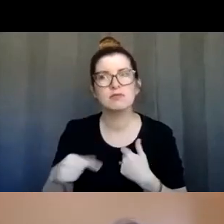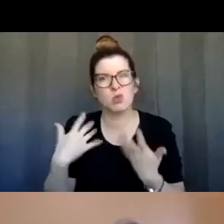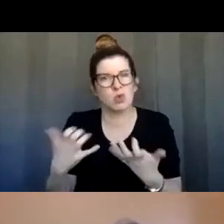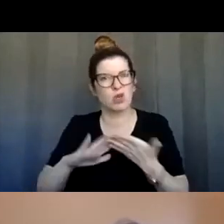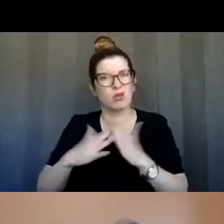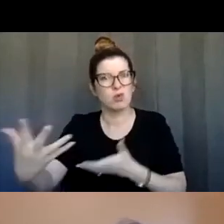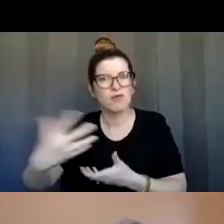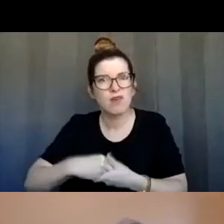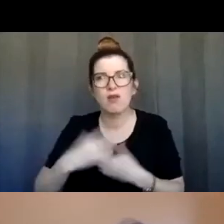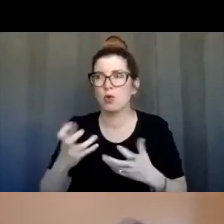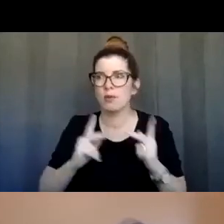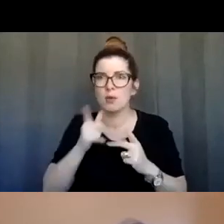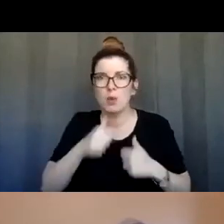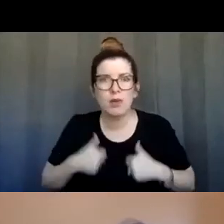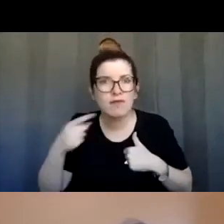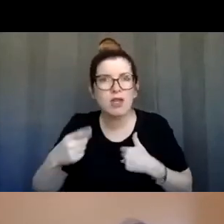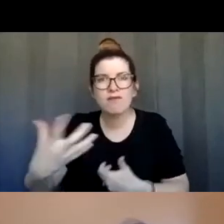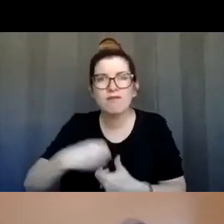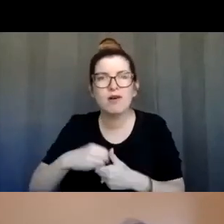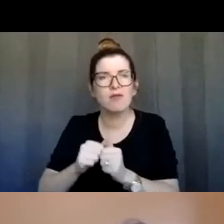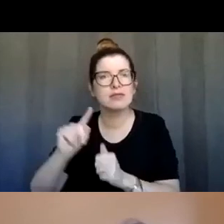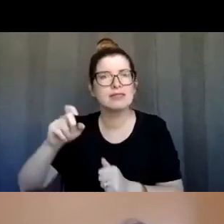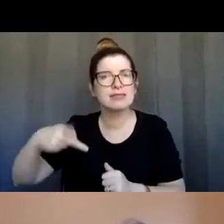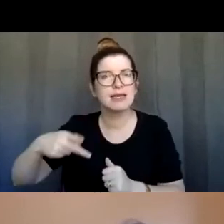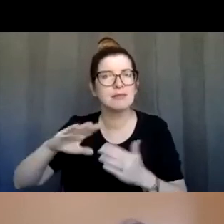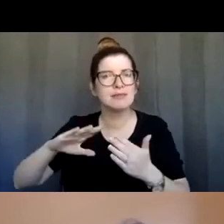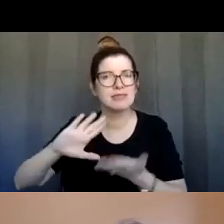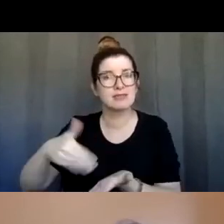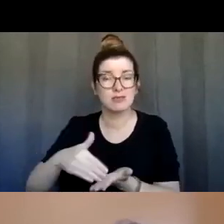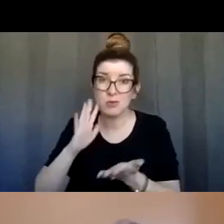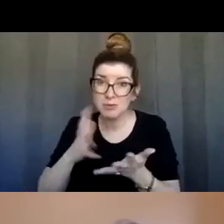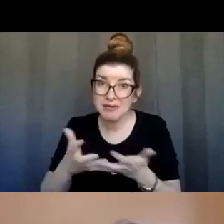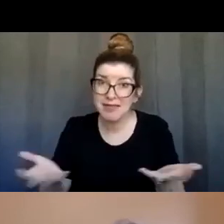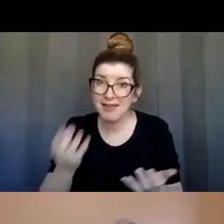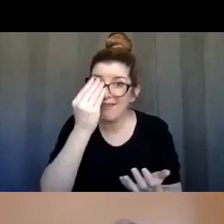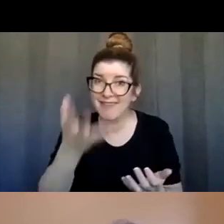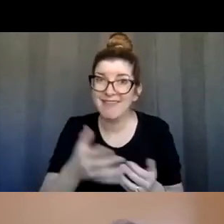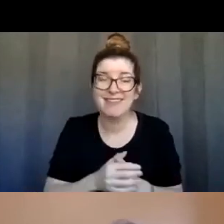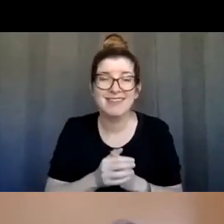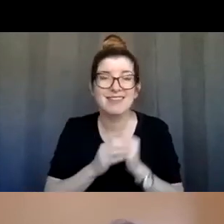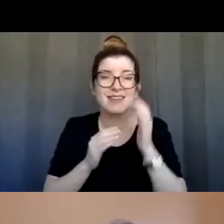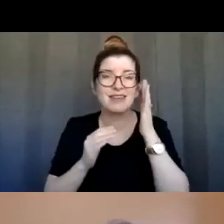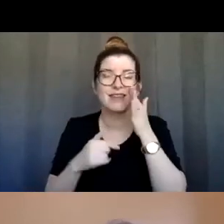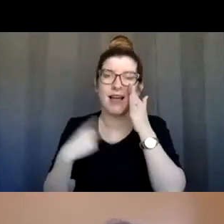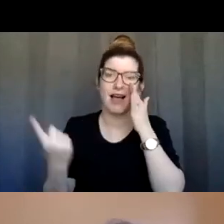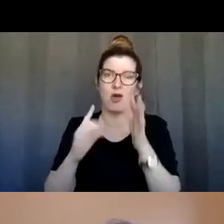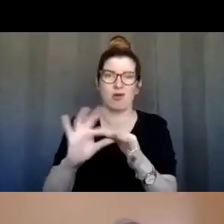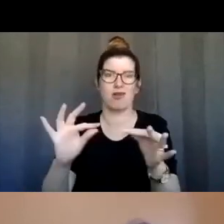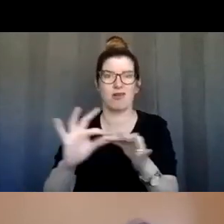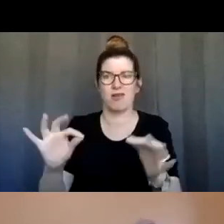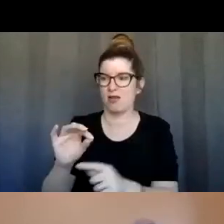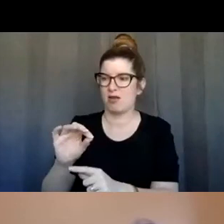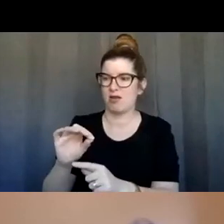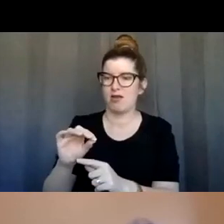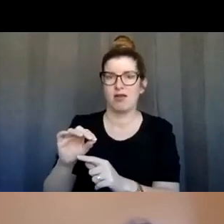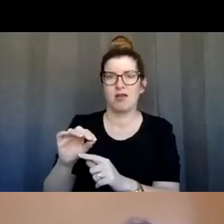in the TEP Center. It's gonna be a lot, you know, it's really gonna be a lot. I always say the racism started there, and I feel